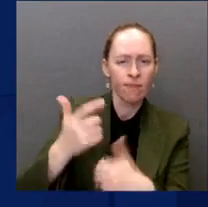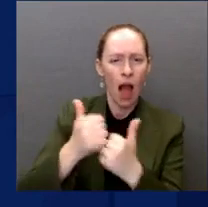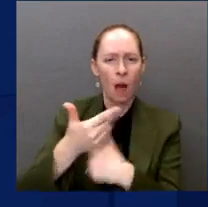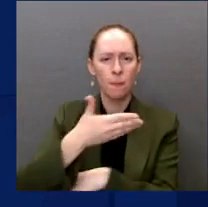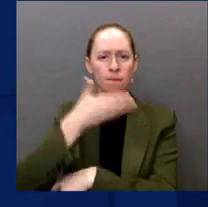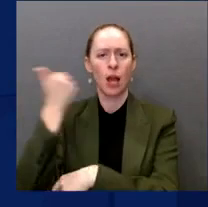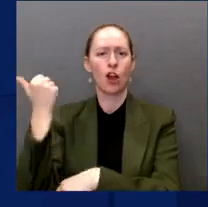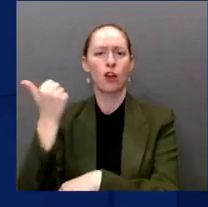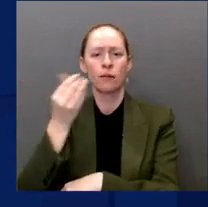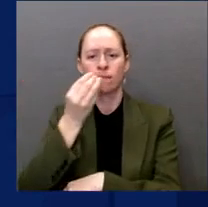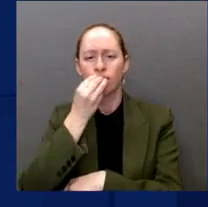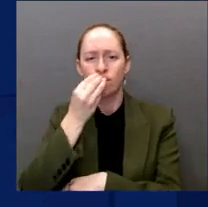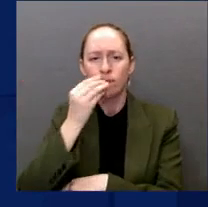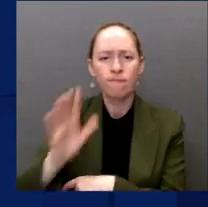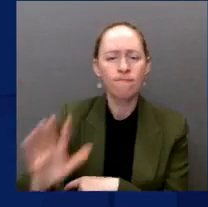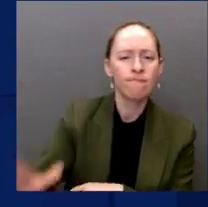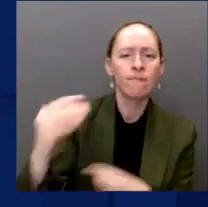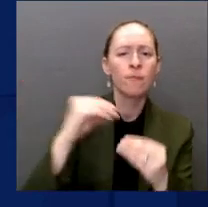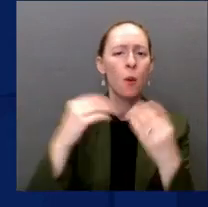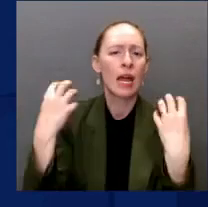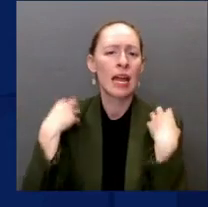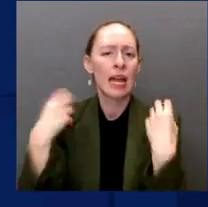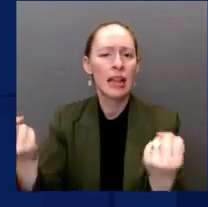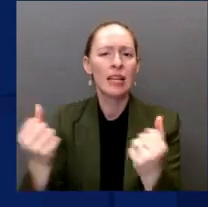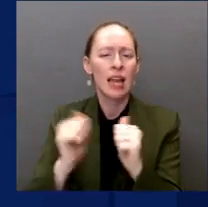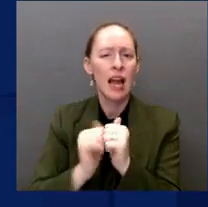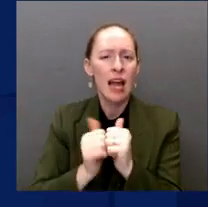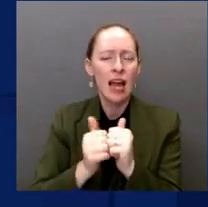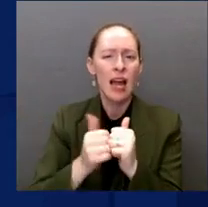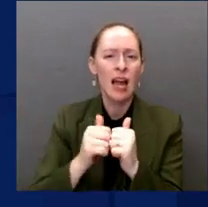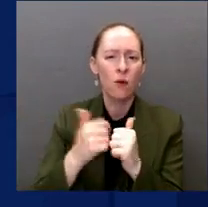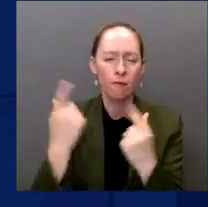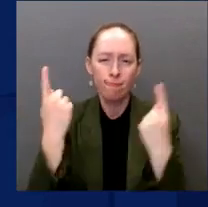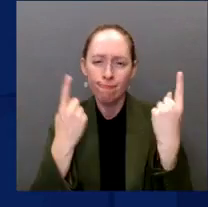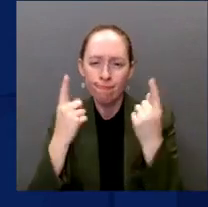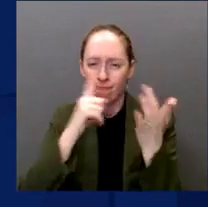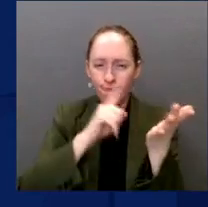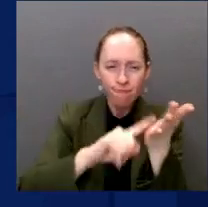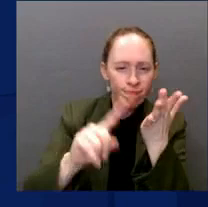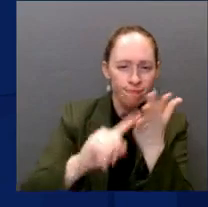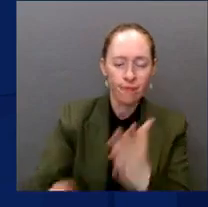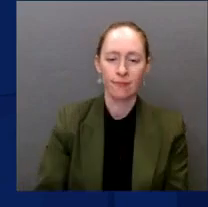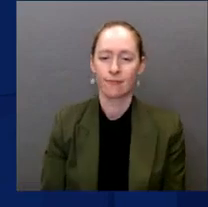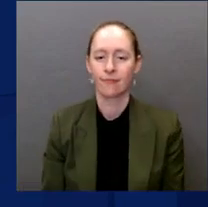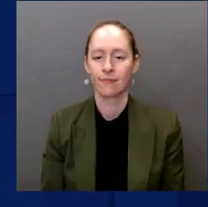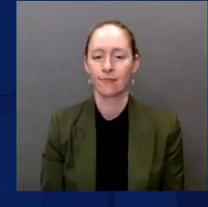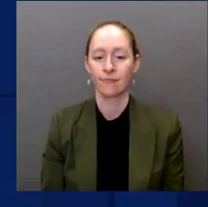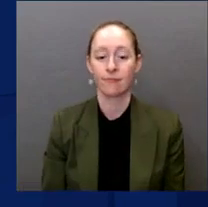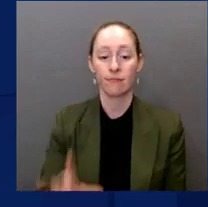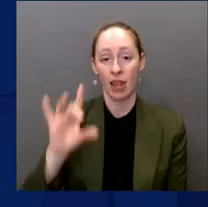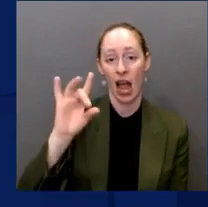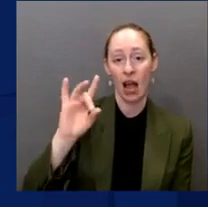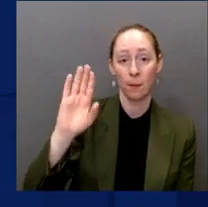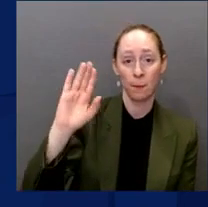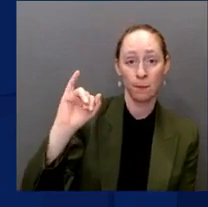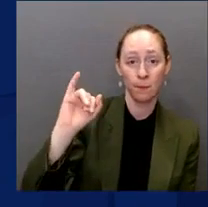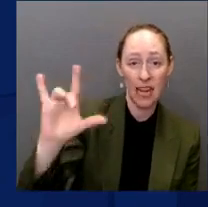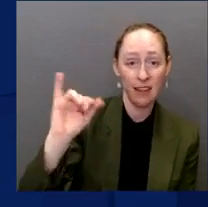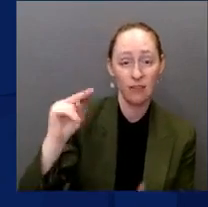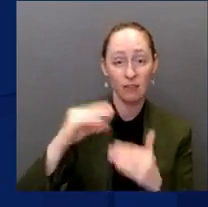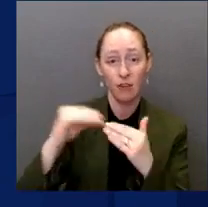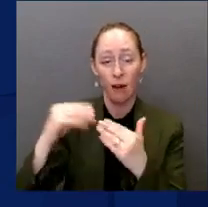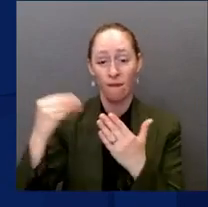over $8 billion in commitments from over 100 different organizations to help reach our goals. $8 billion.